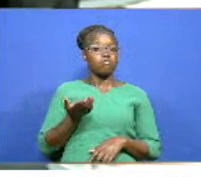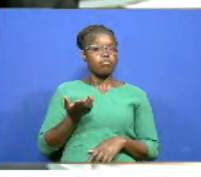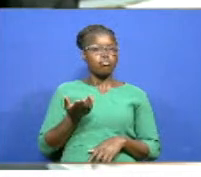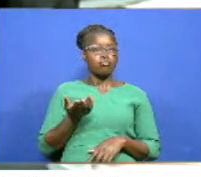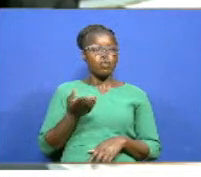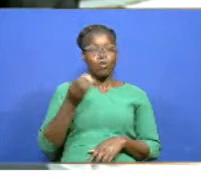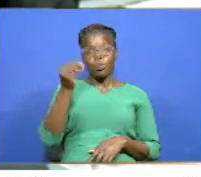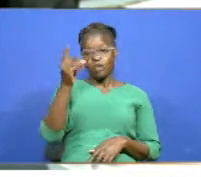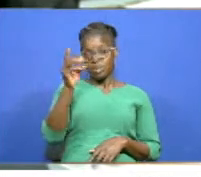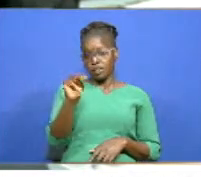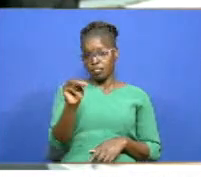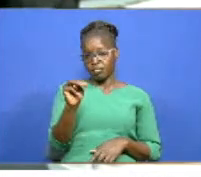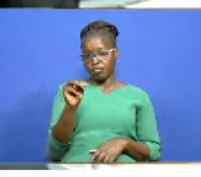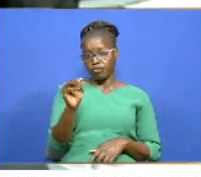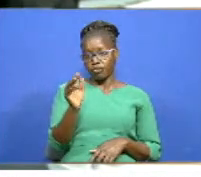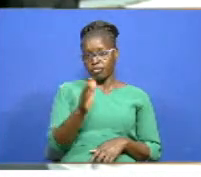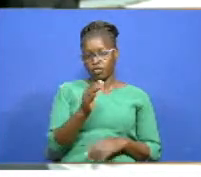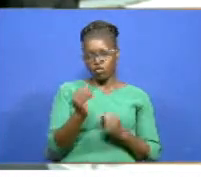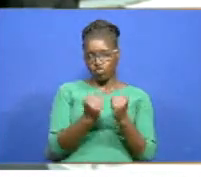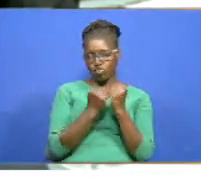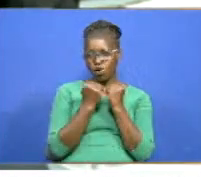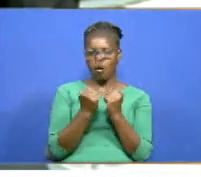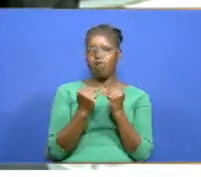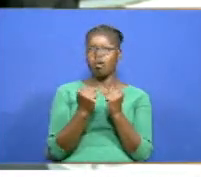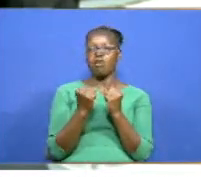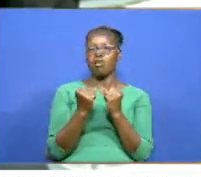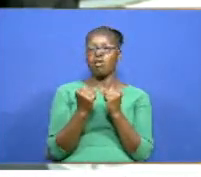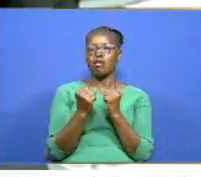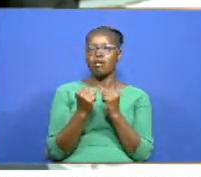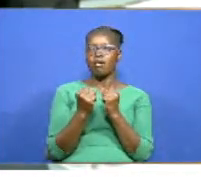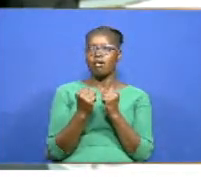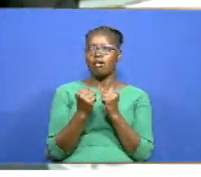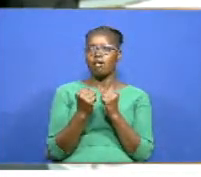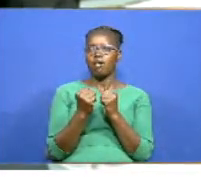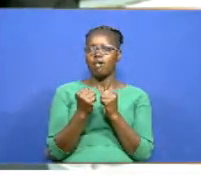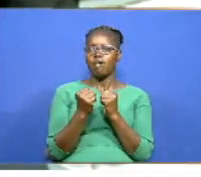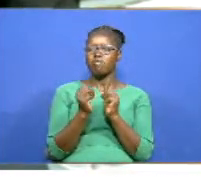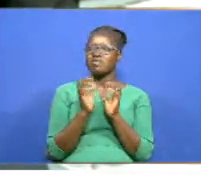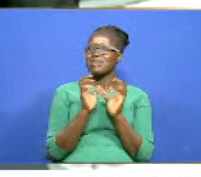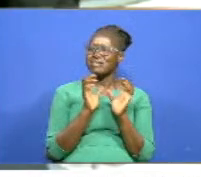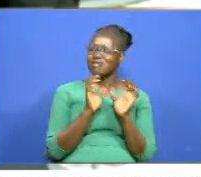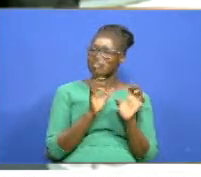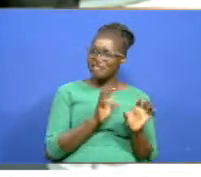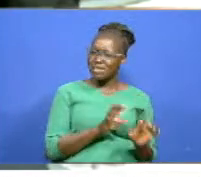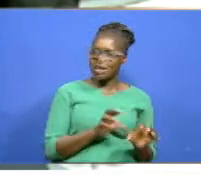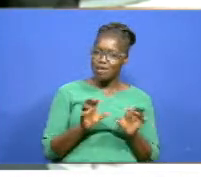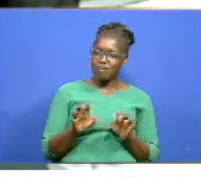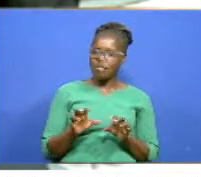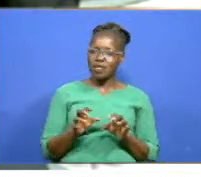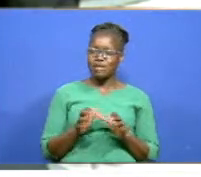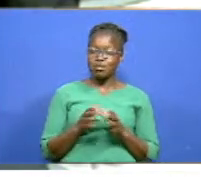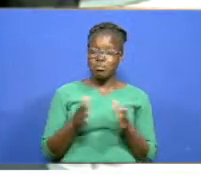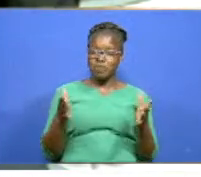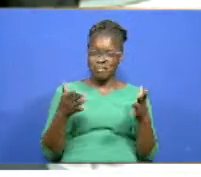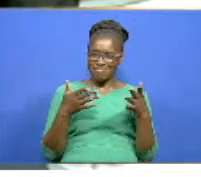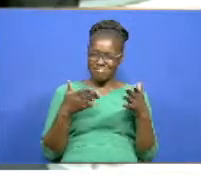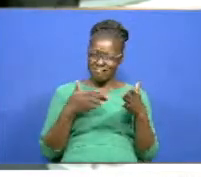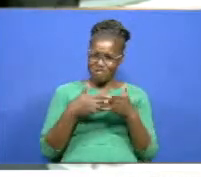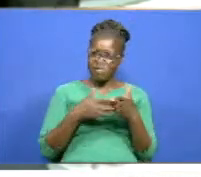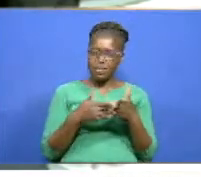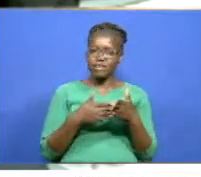like ODM, very strong parties, but they really suffered a big dent in